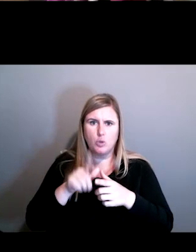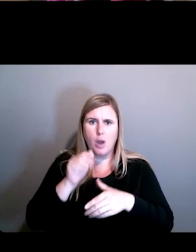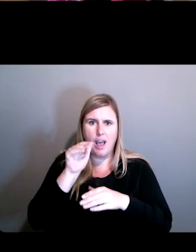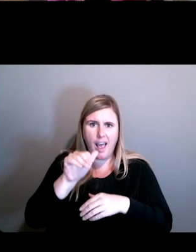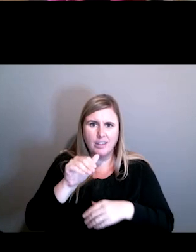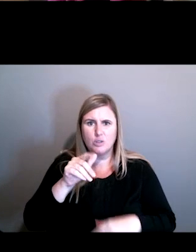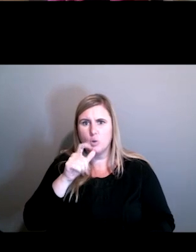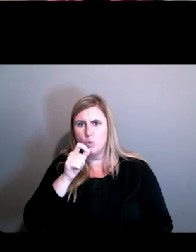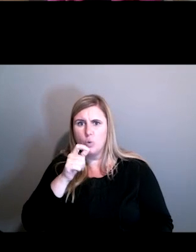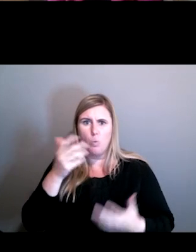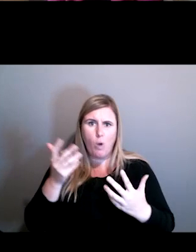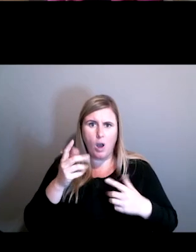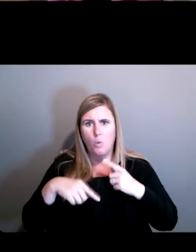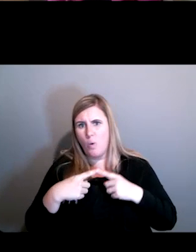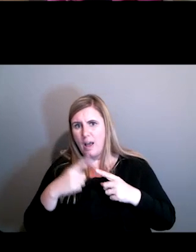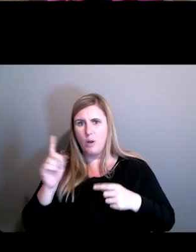when, and where.